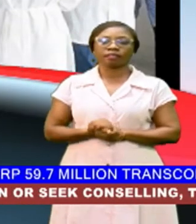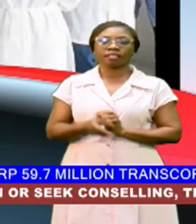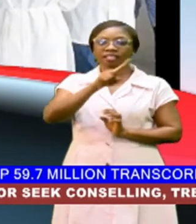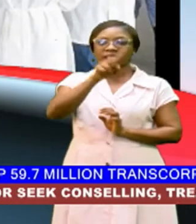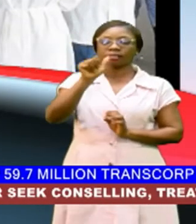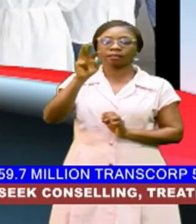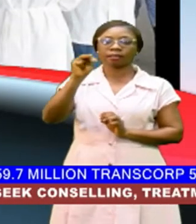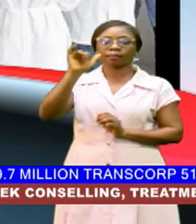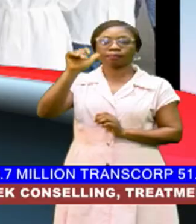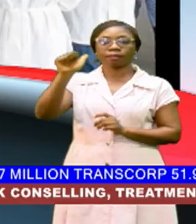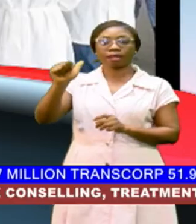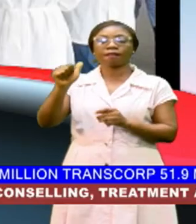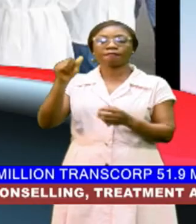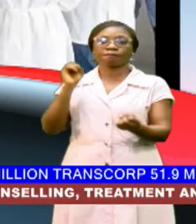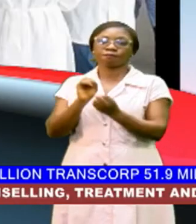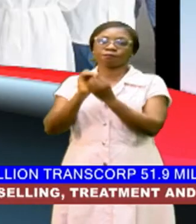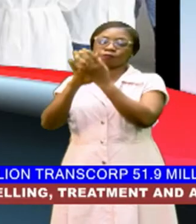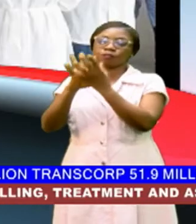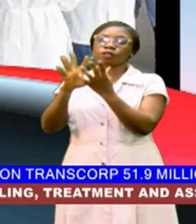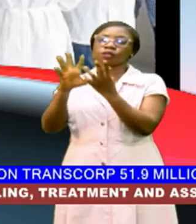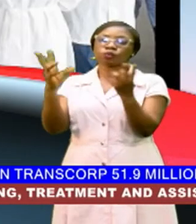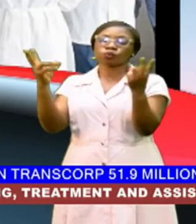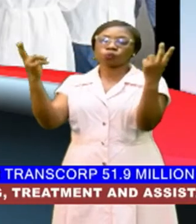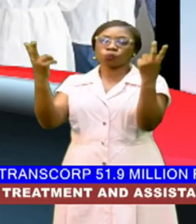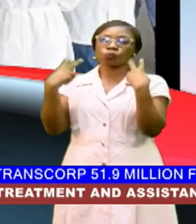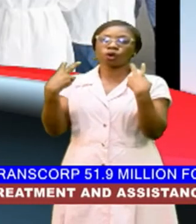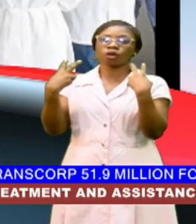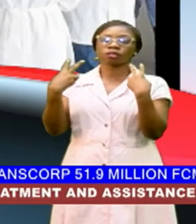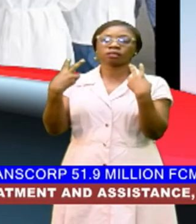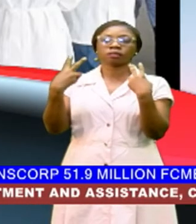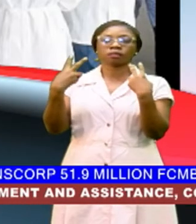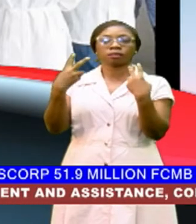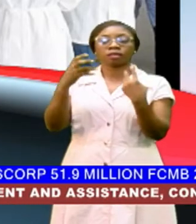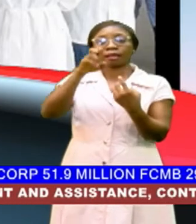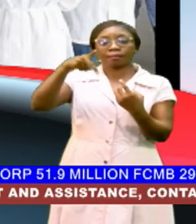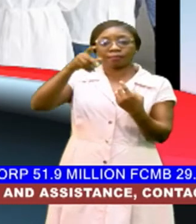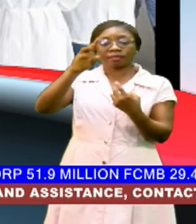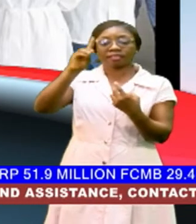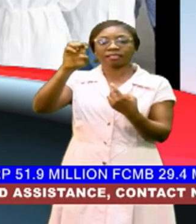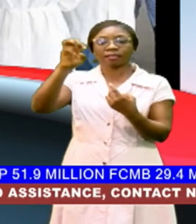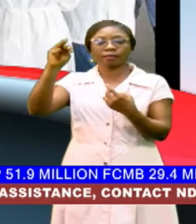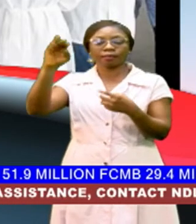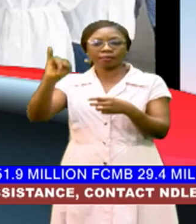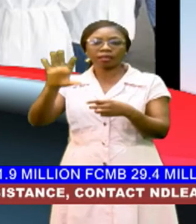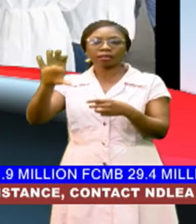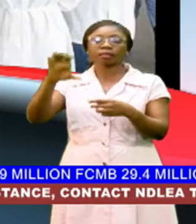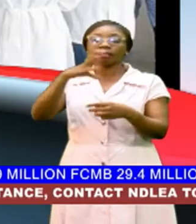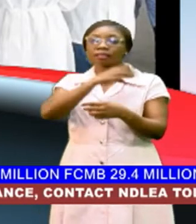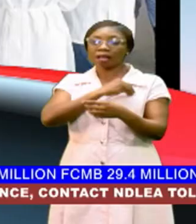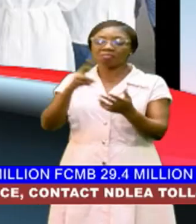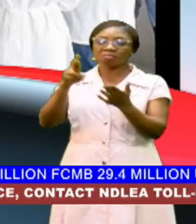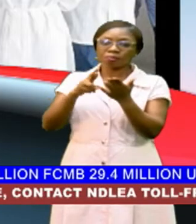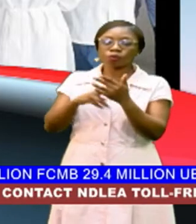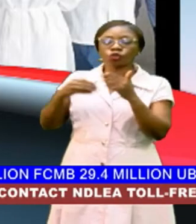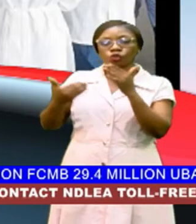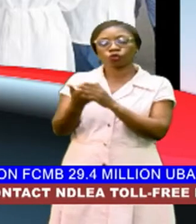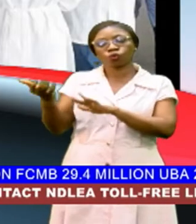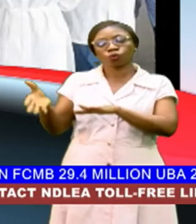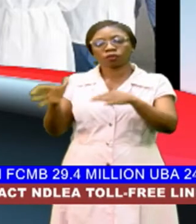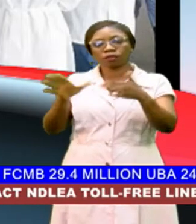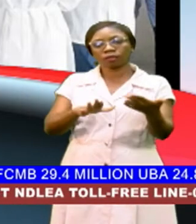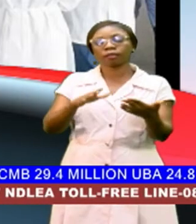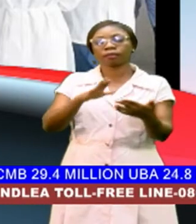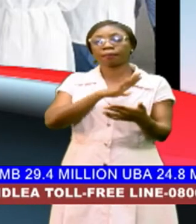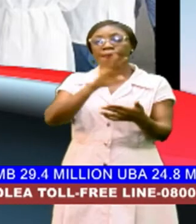Zambia, already facing its worst anthrax epidemic in more than a decade, has recorded new deaths caused by